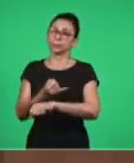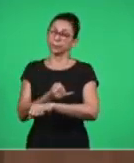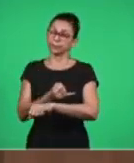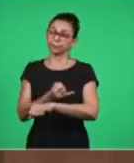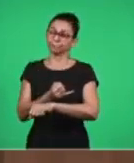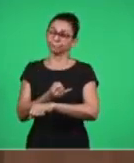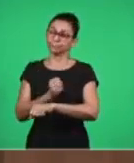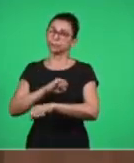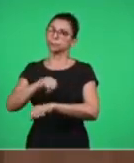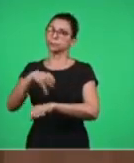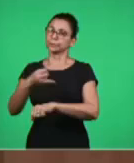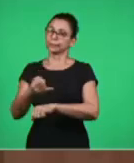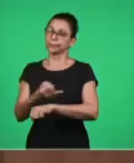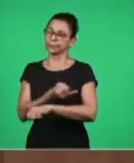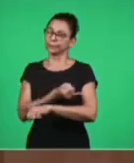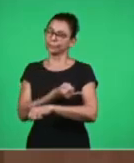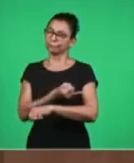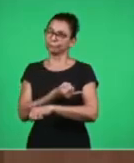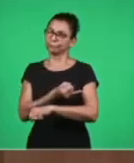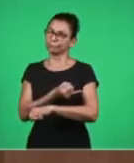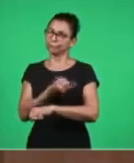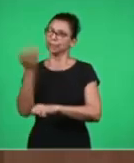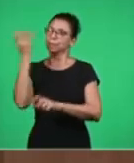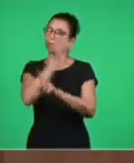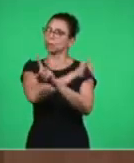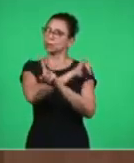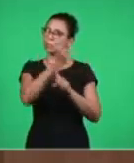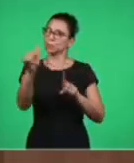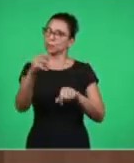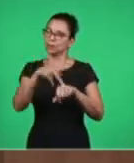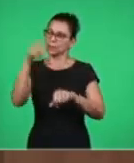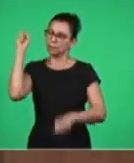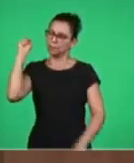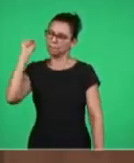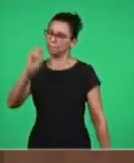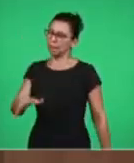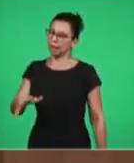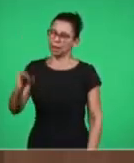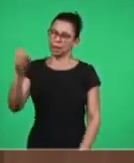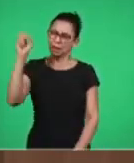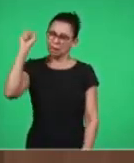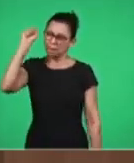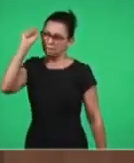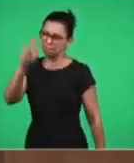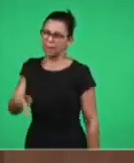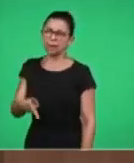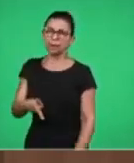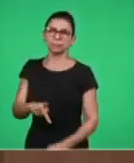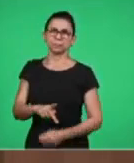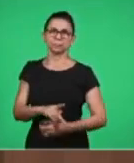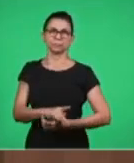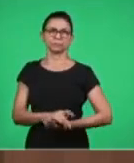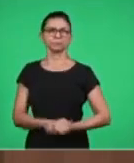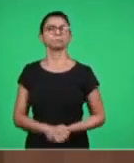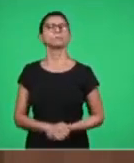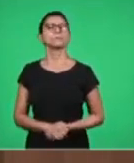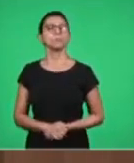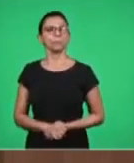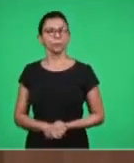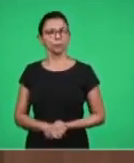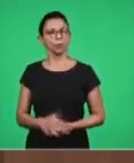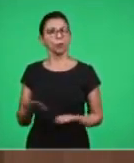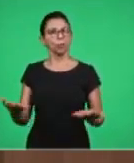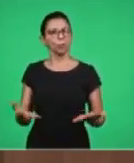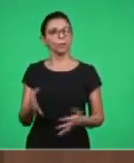Accused the prophets because he knew that he was going to be killed. his stones, the ones who were sent to you, and